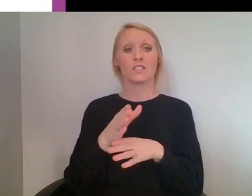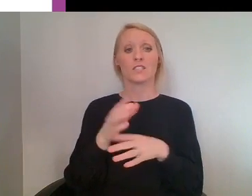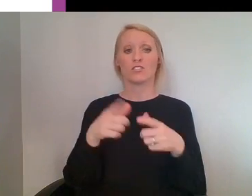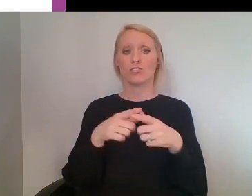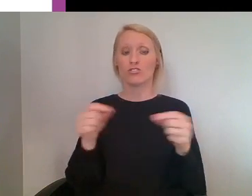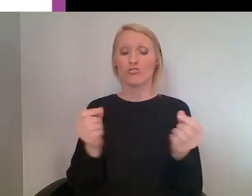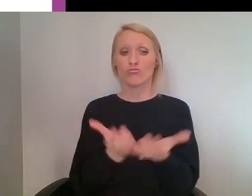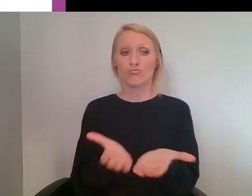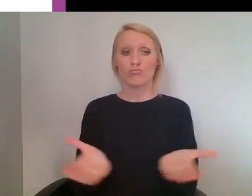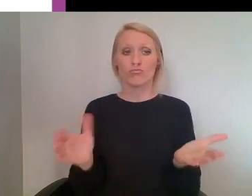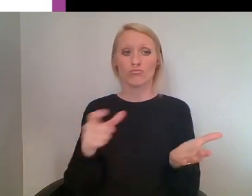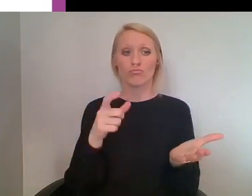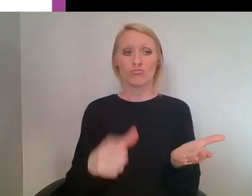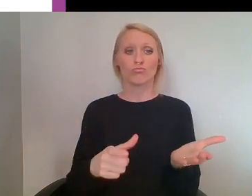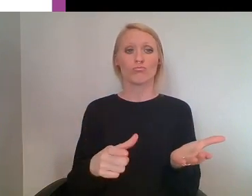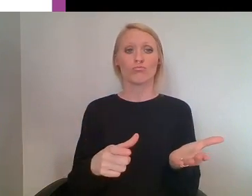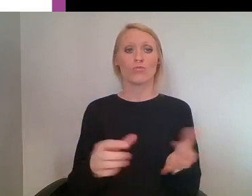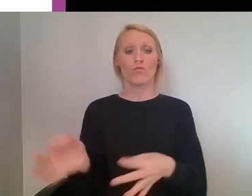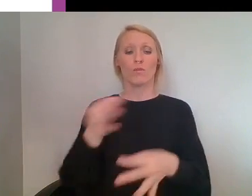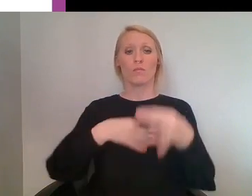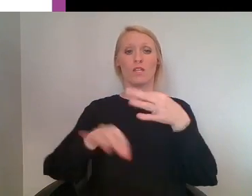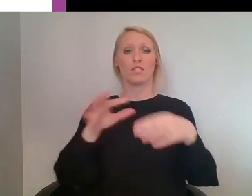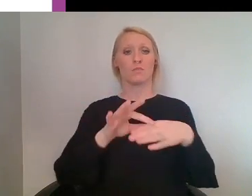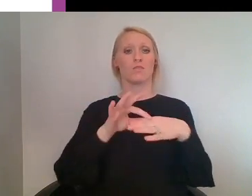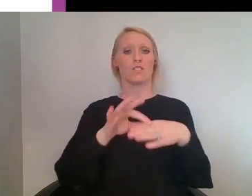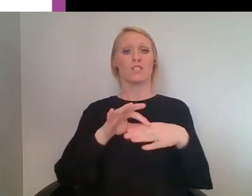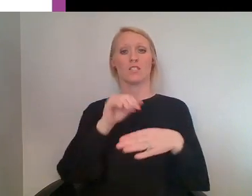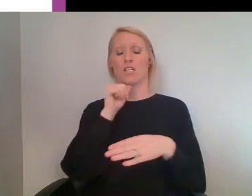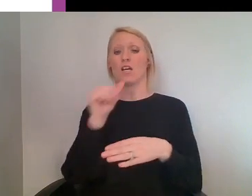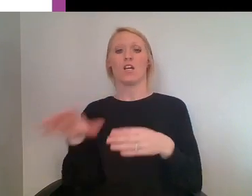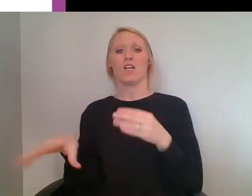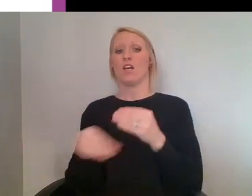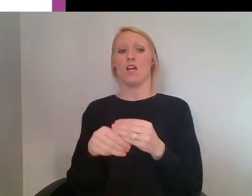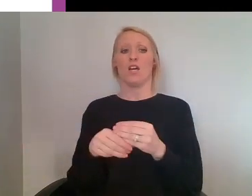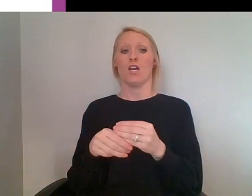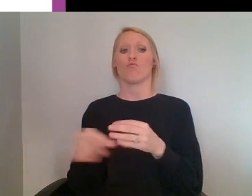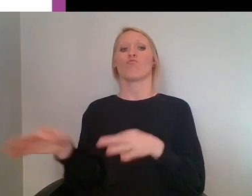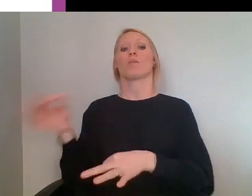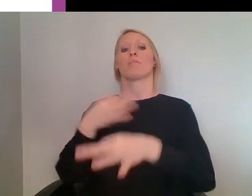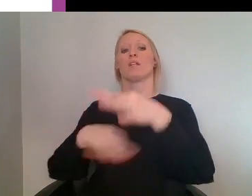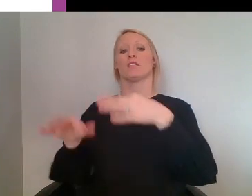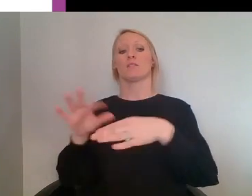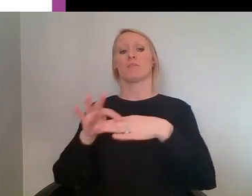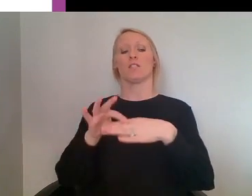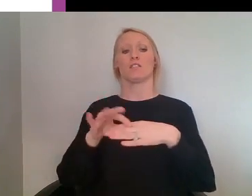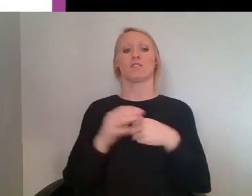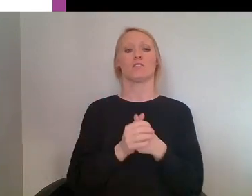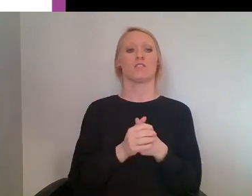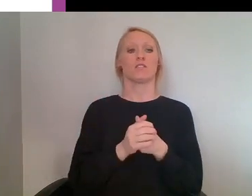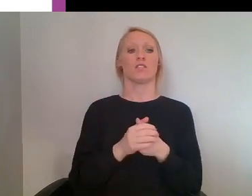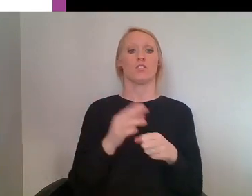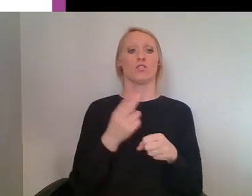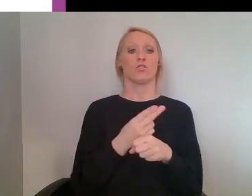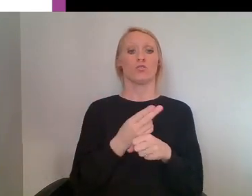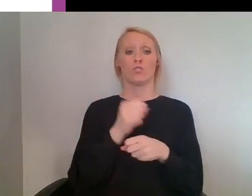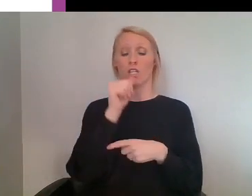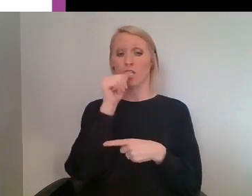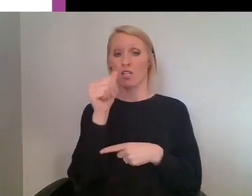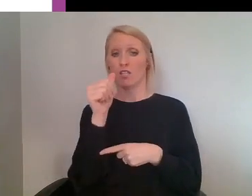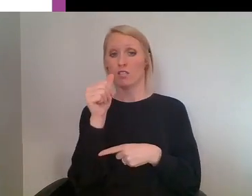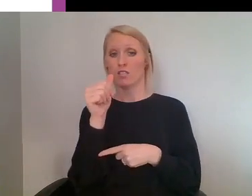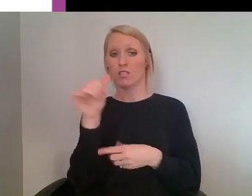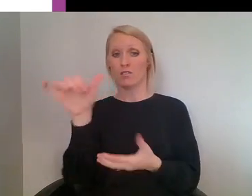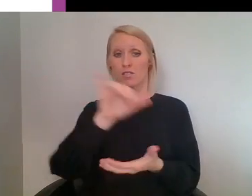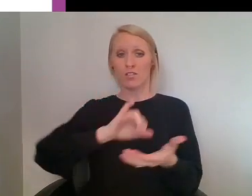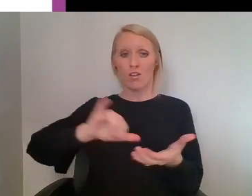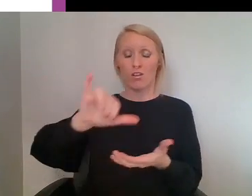add slivered almonds to steamed vegetables to add some protein. You could add toasted peanuts or cashews to a stir fry instead of having a meat product.